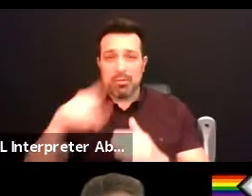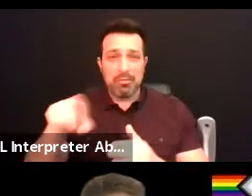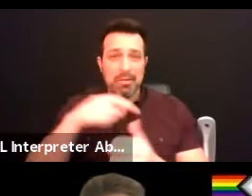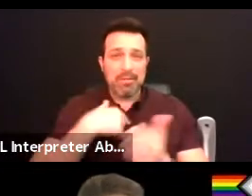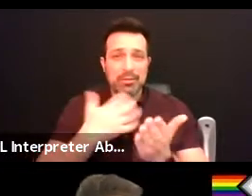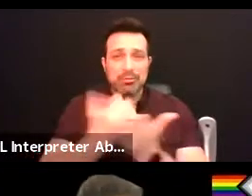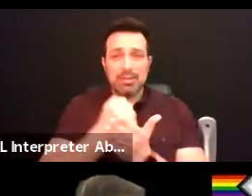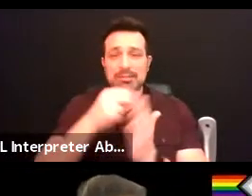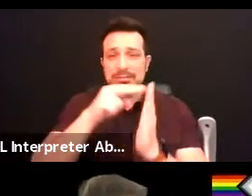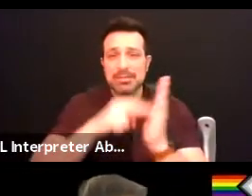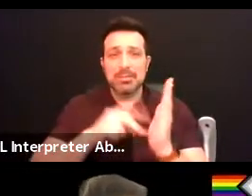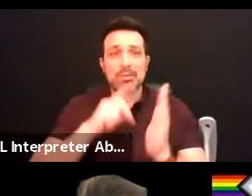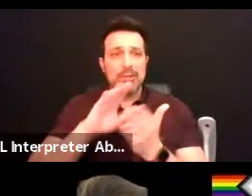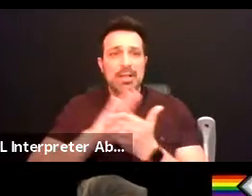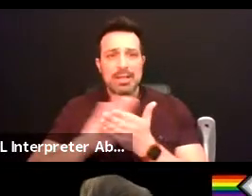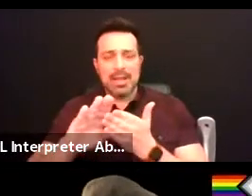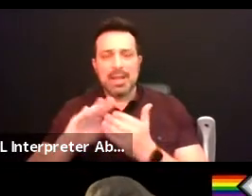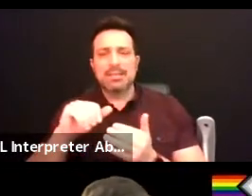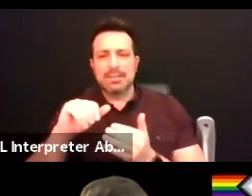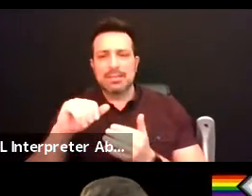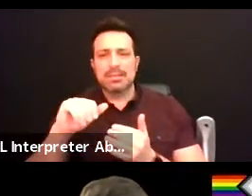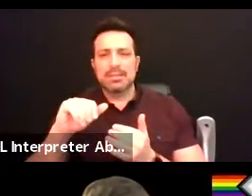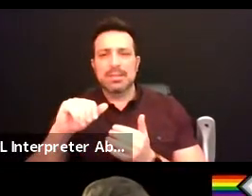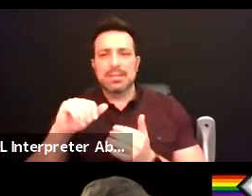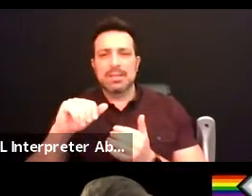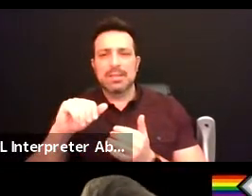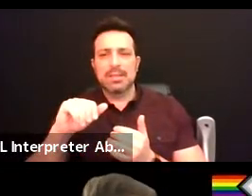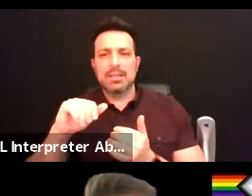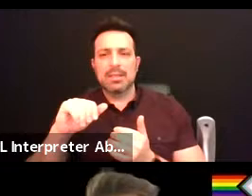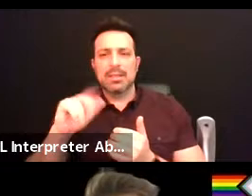but it's really nice. I did. Ayla,